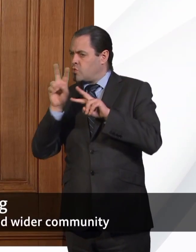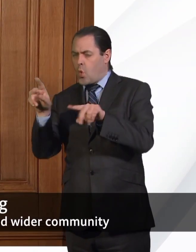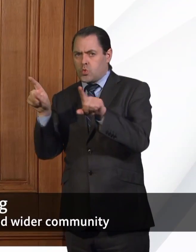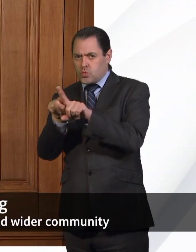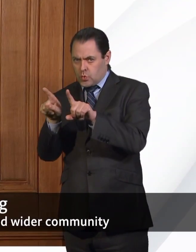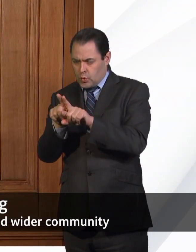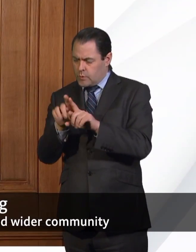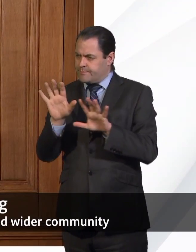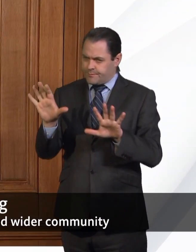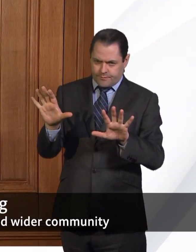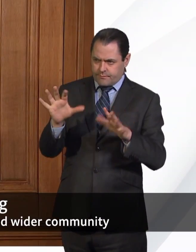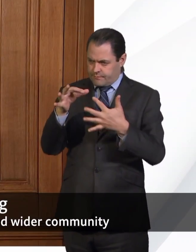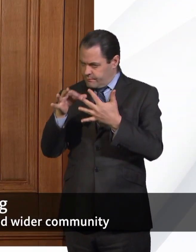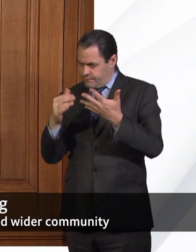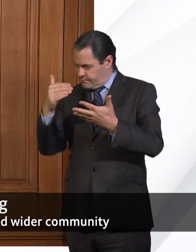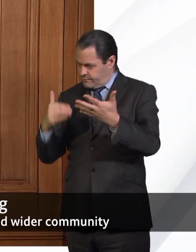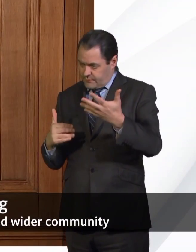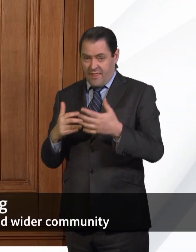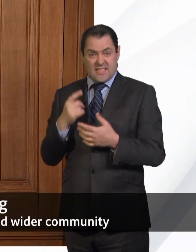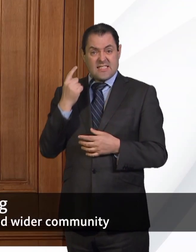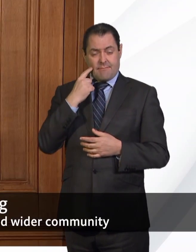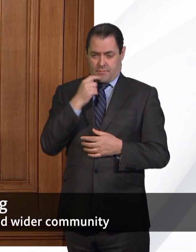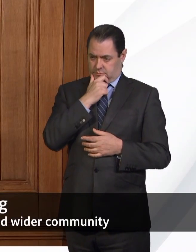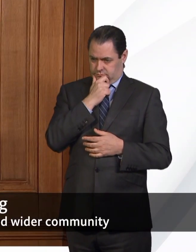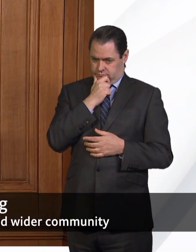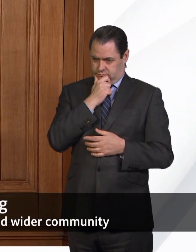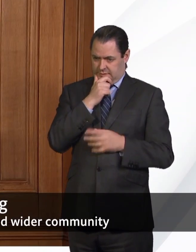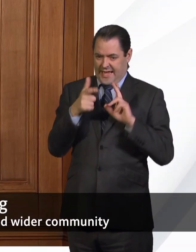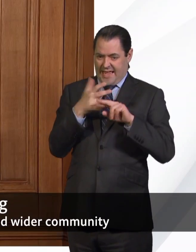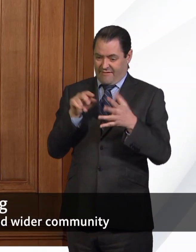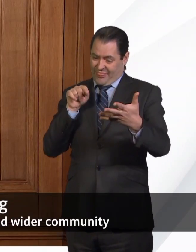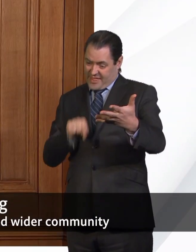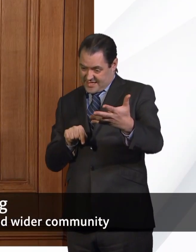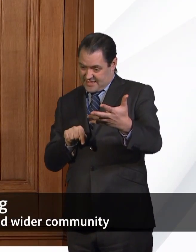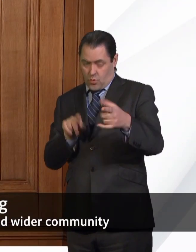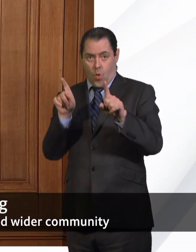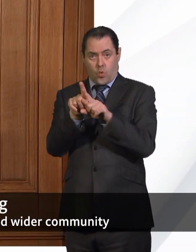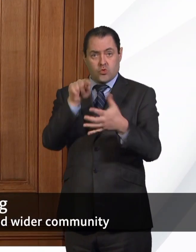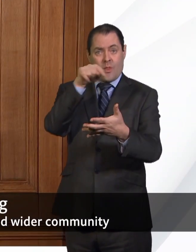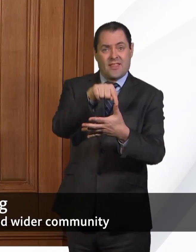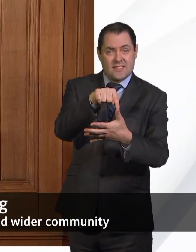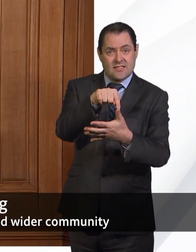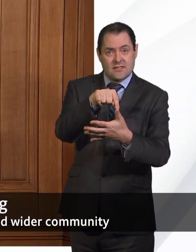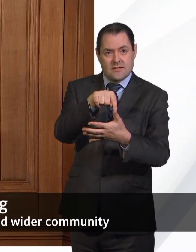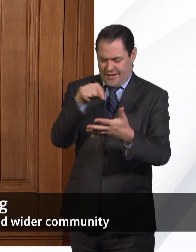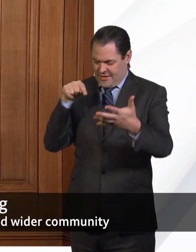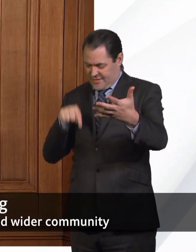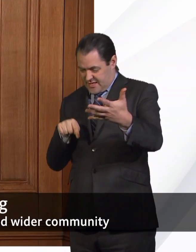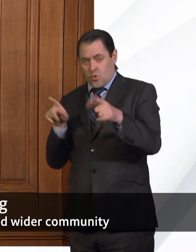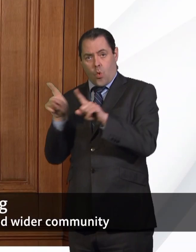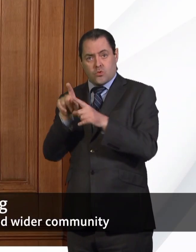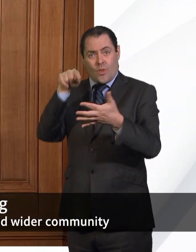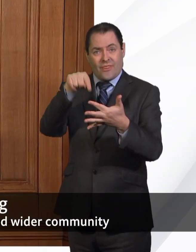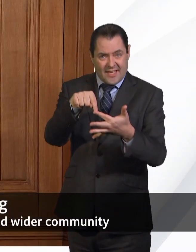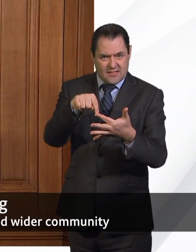all the symptoms that were there, and asked the question, are there people who, if they have none of, initially the 2